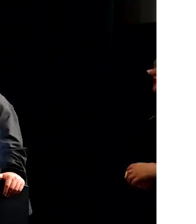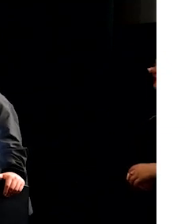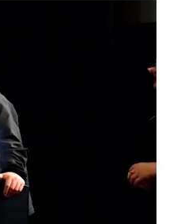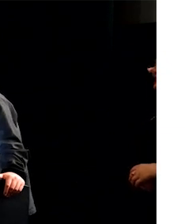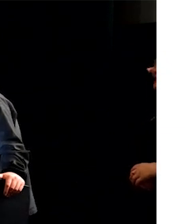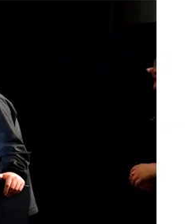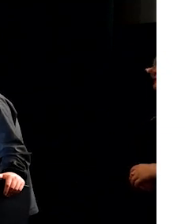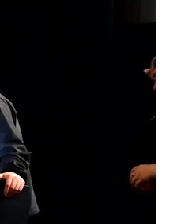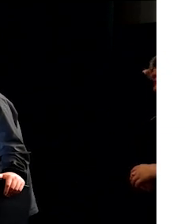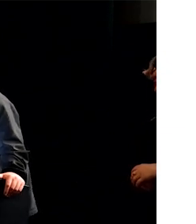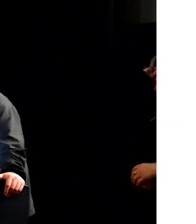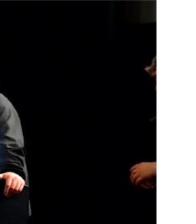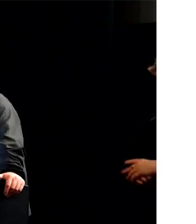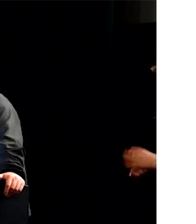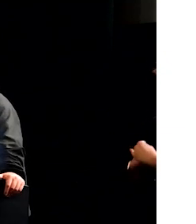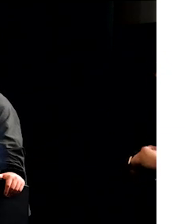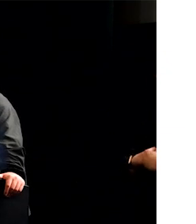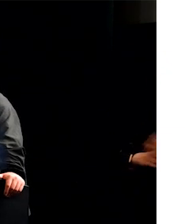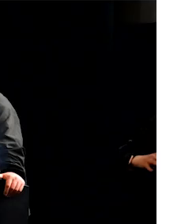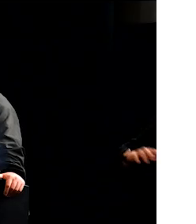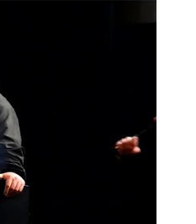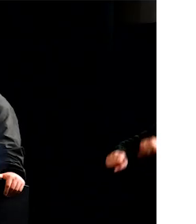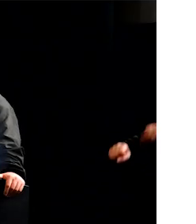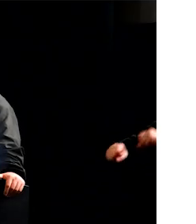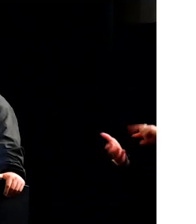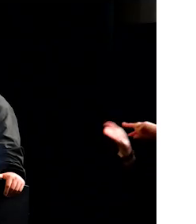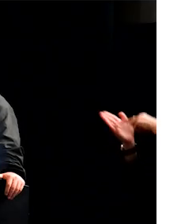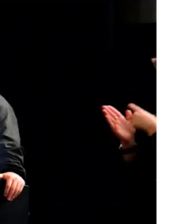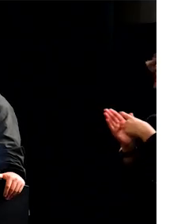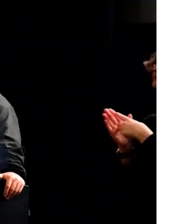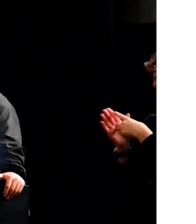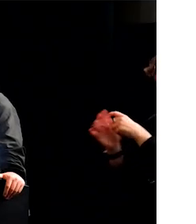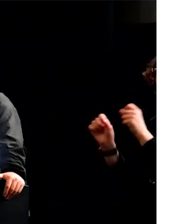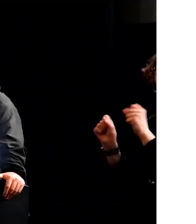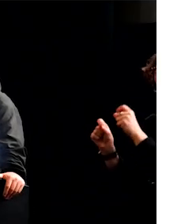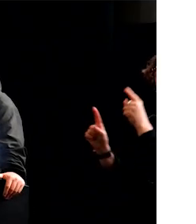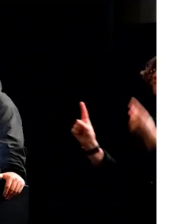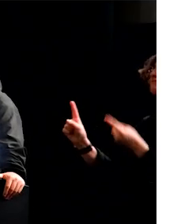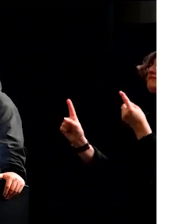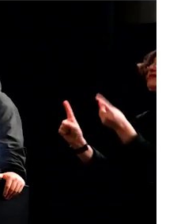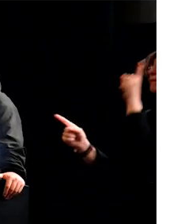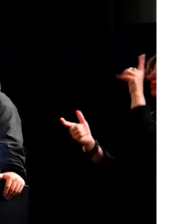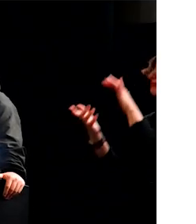be fueled by potential means being driven by the beliefs in what's possible. It's a